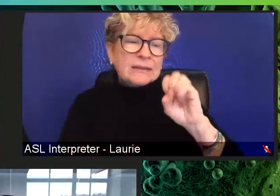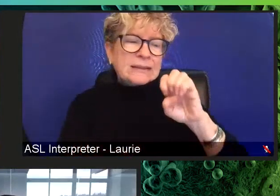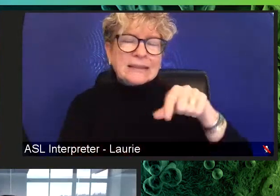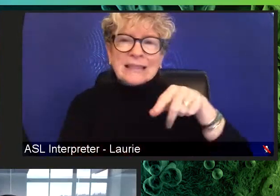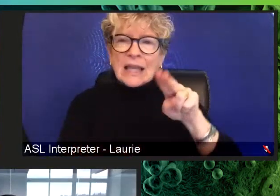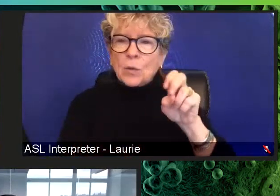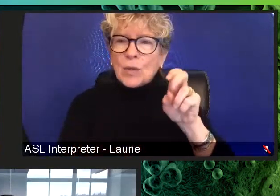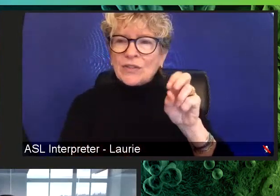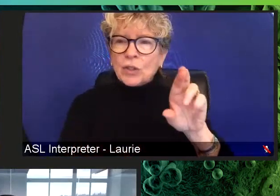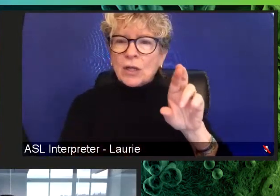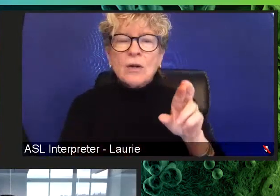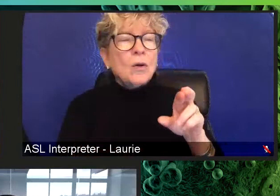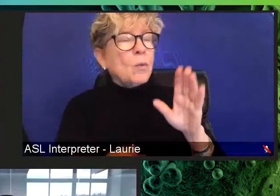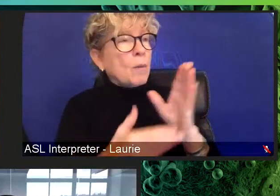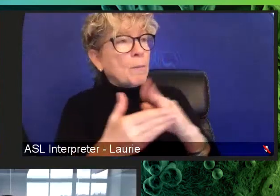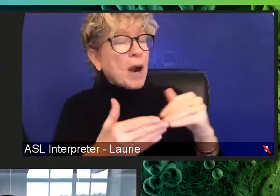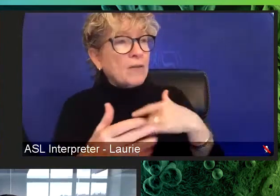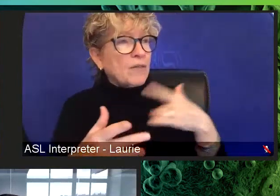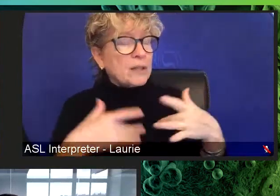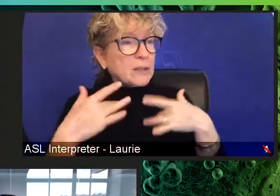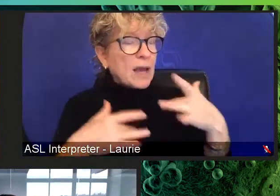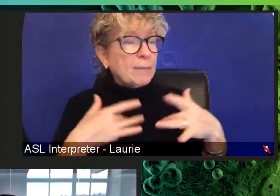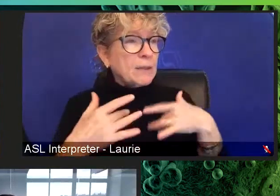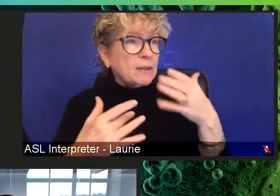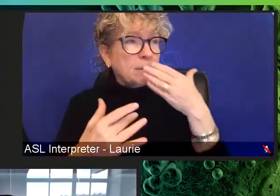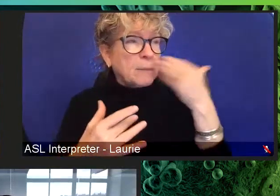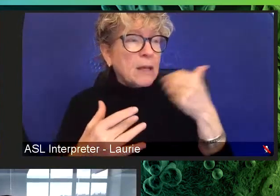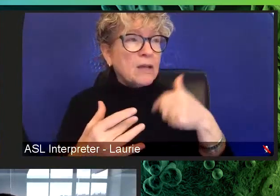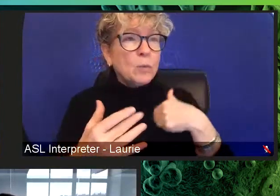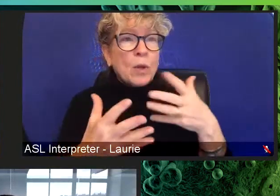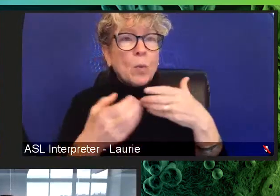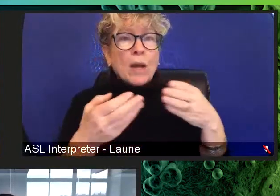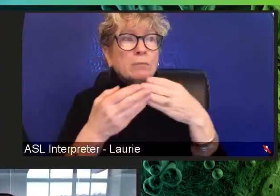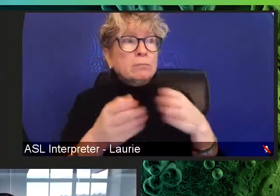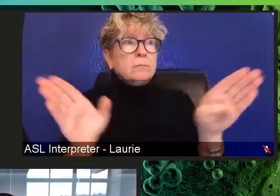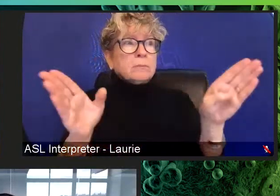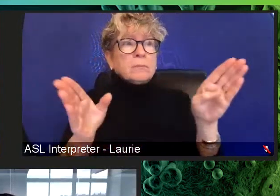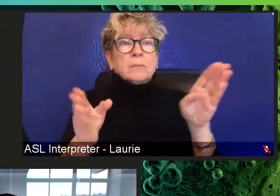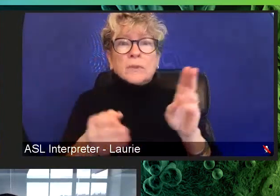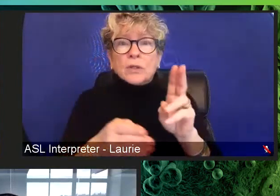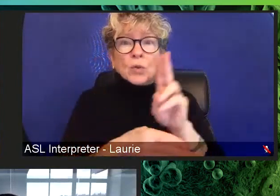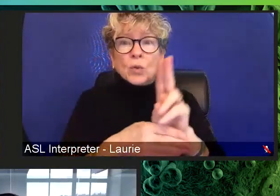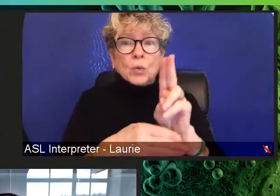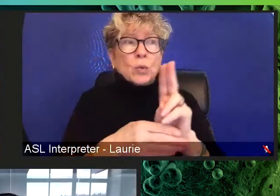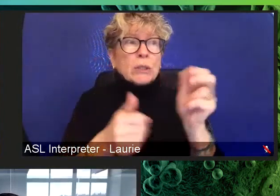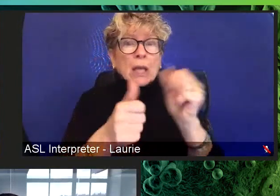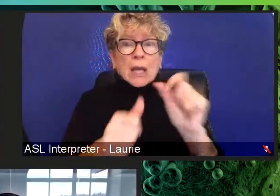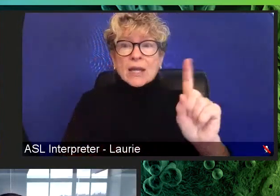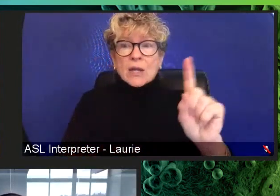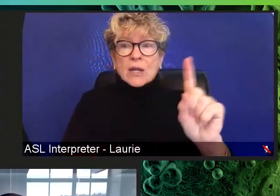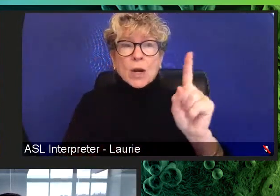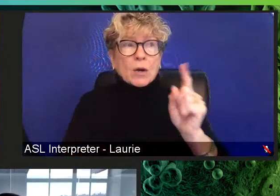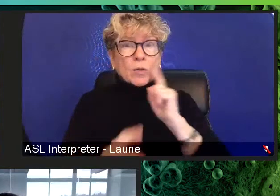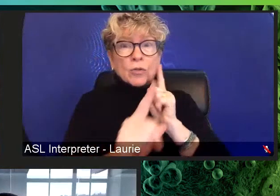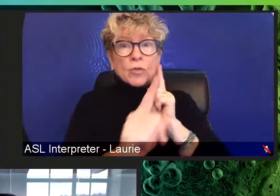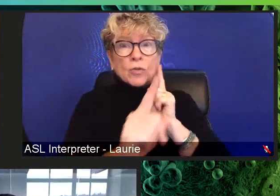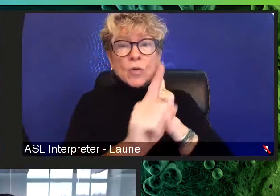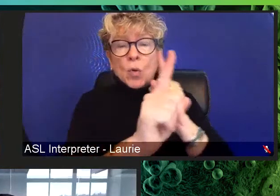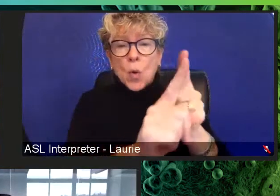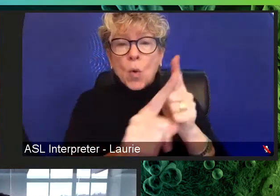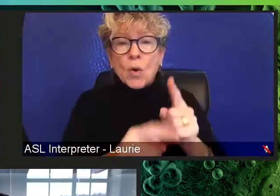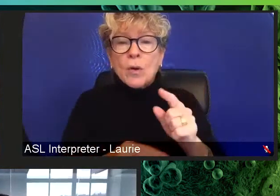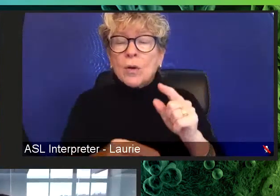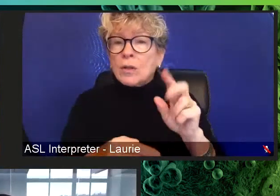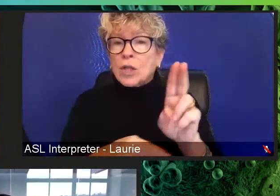area is that, we want to make this broadly accessible and widespread, easily used by, communities,